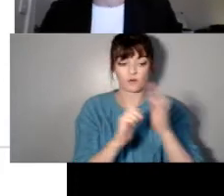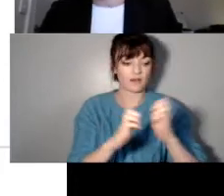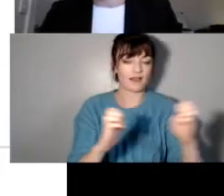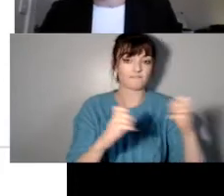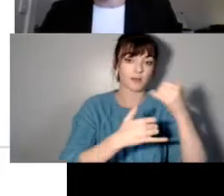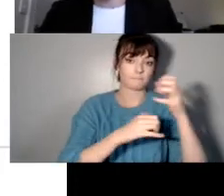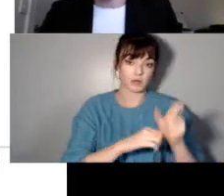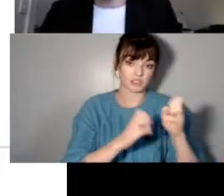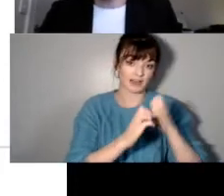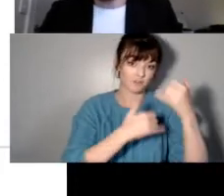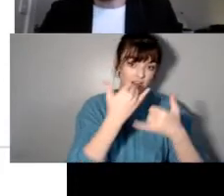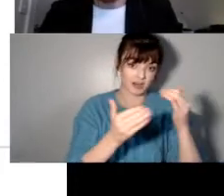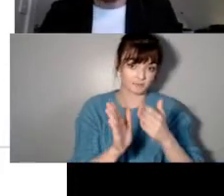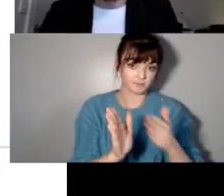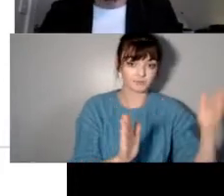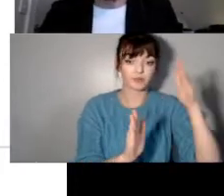that then increases to